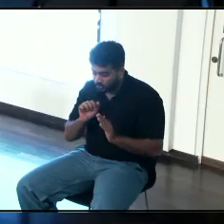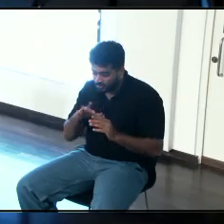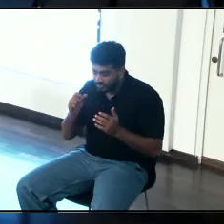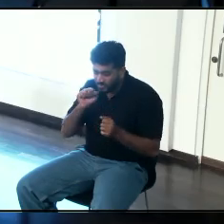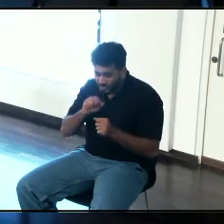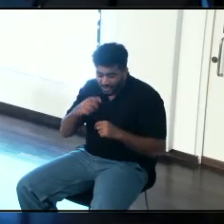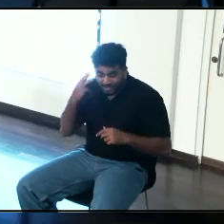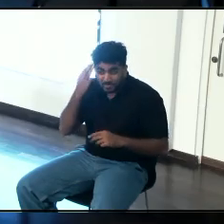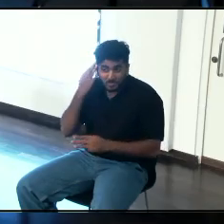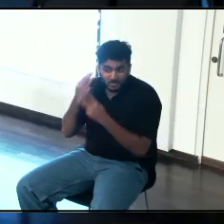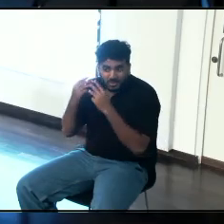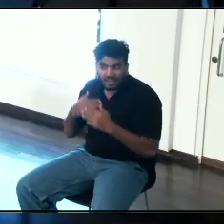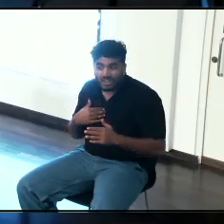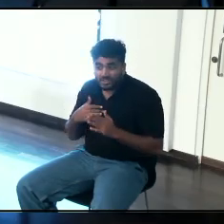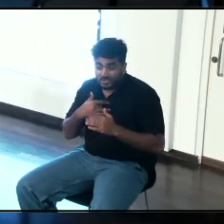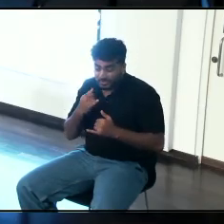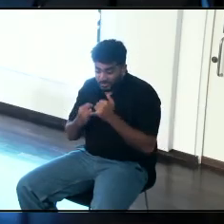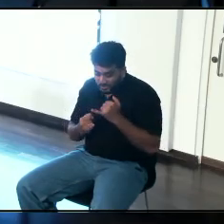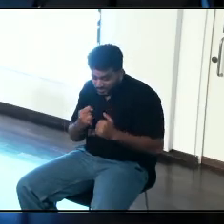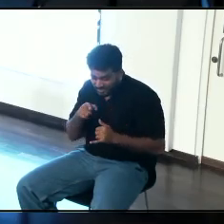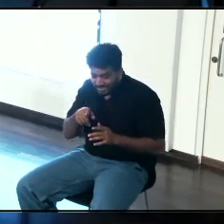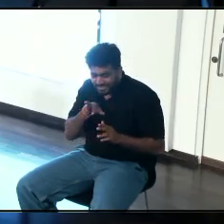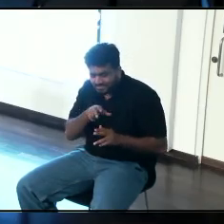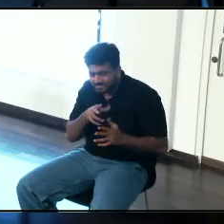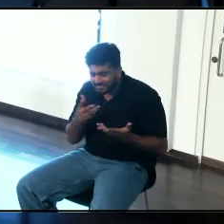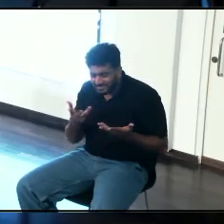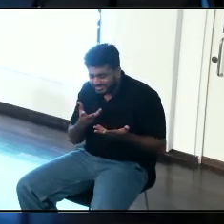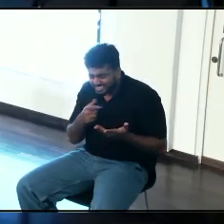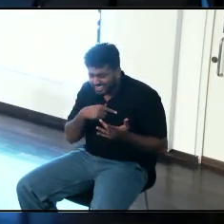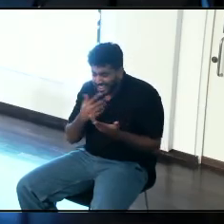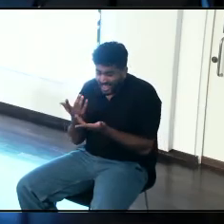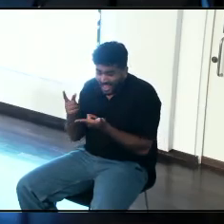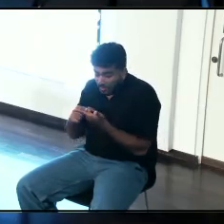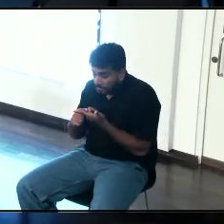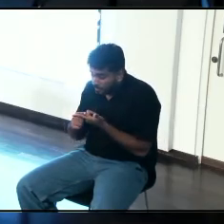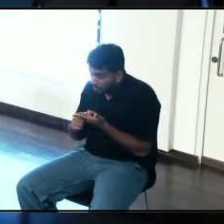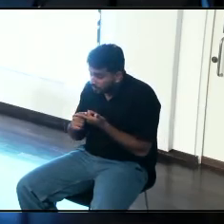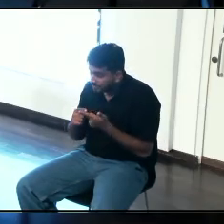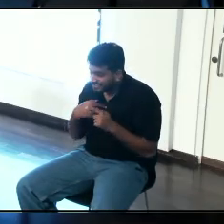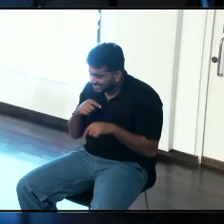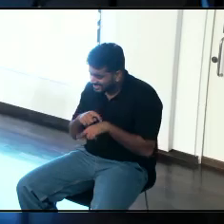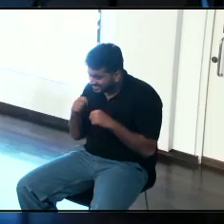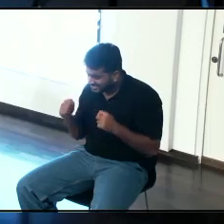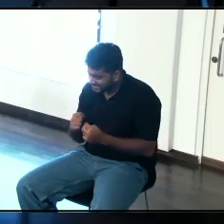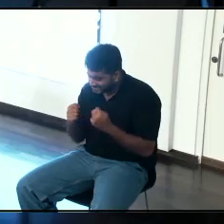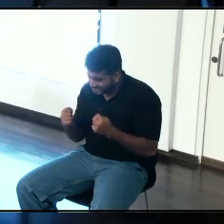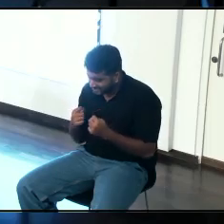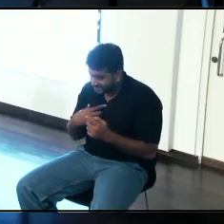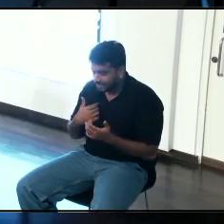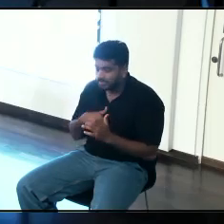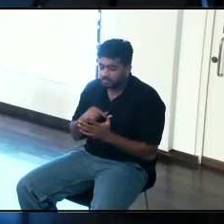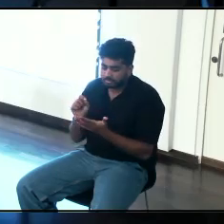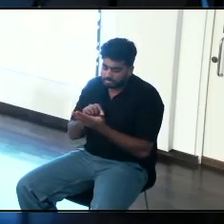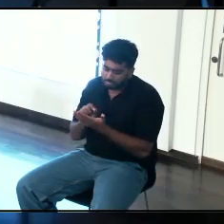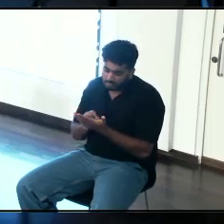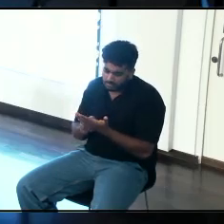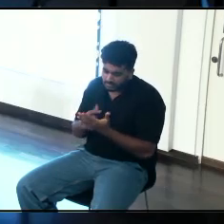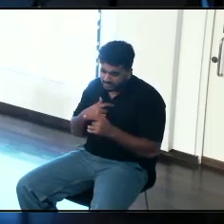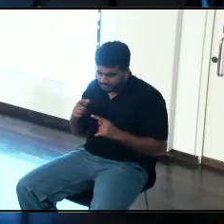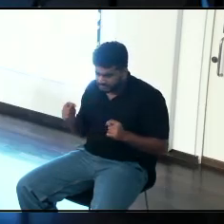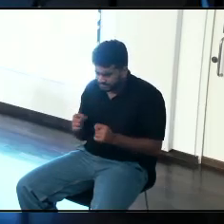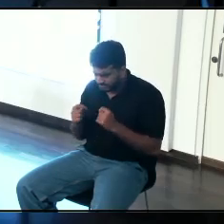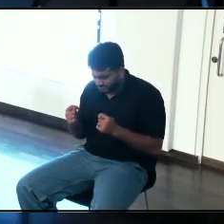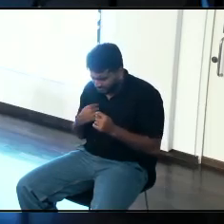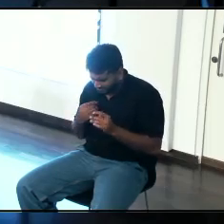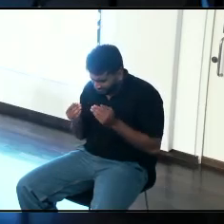these homes, what it means to them. And wherever possible, we have tried to, or when I was writing it, I have tried to keep it